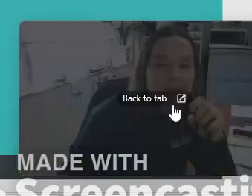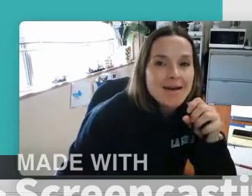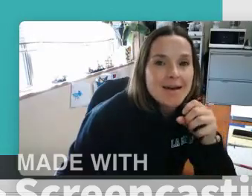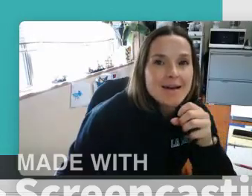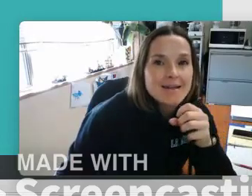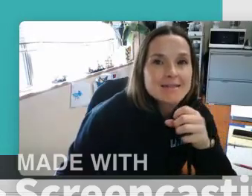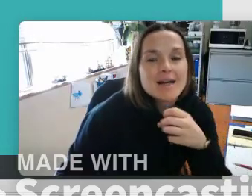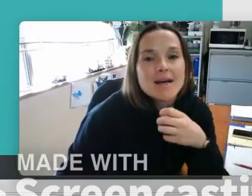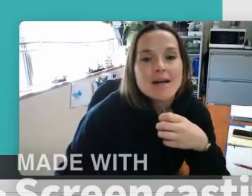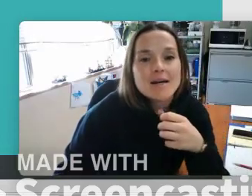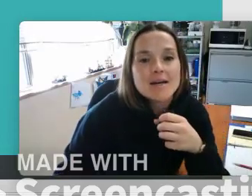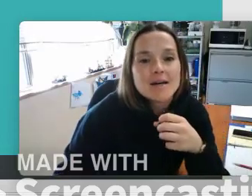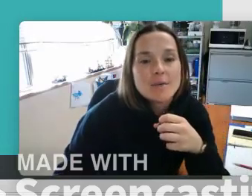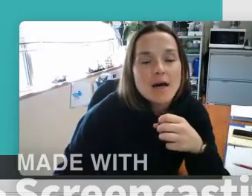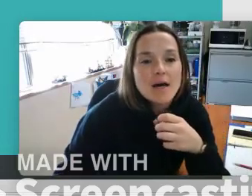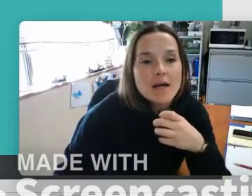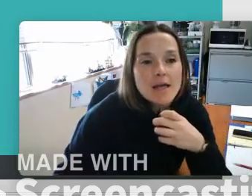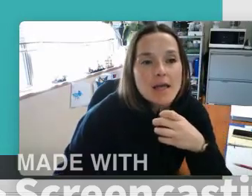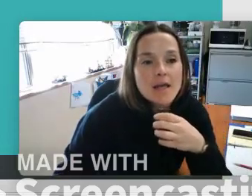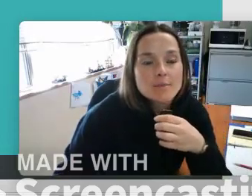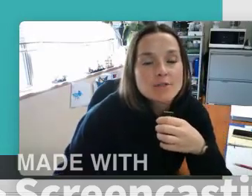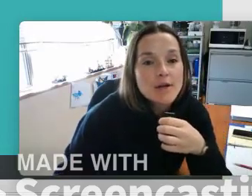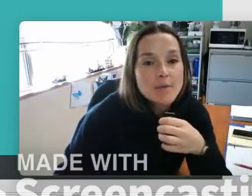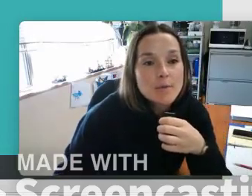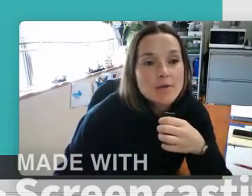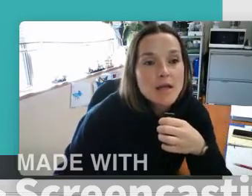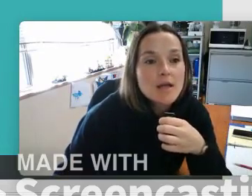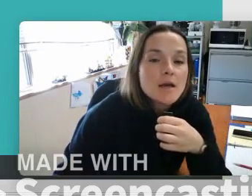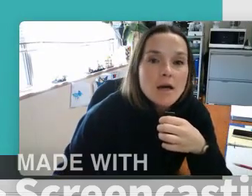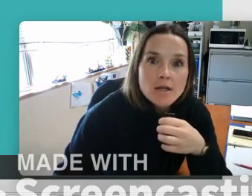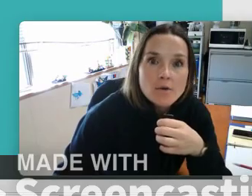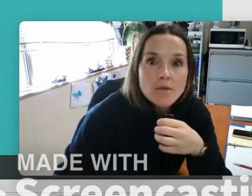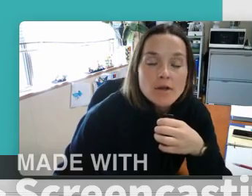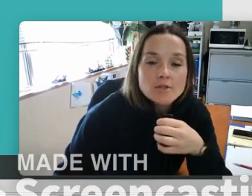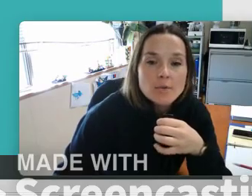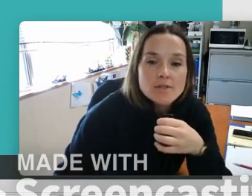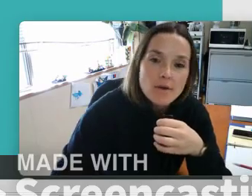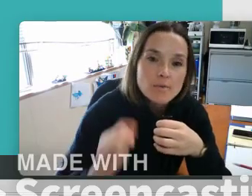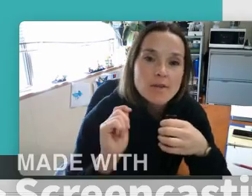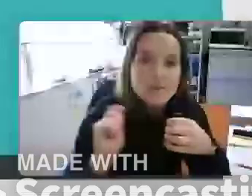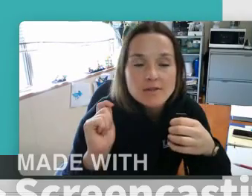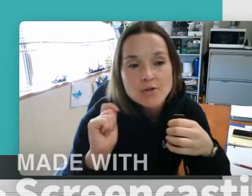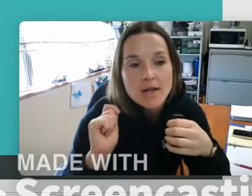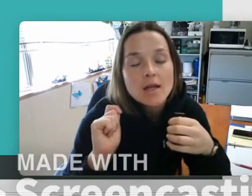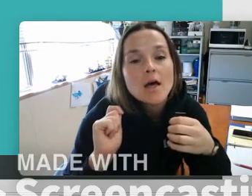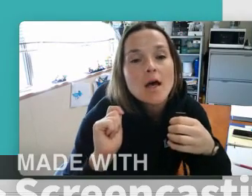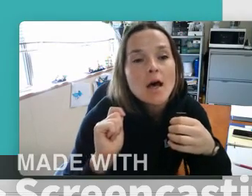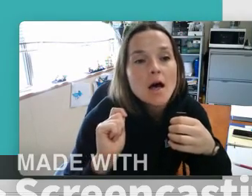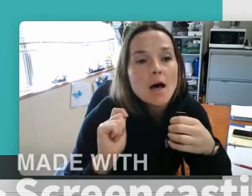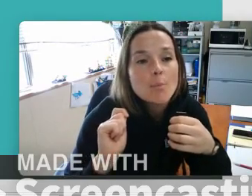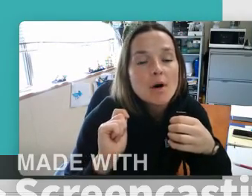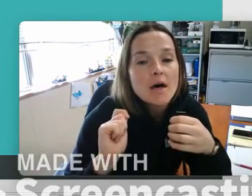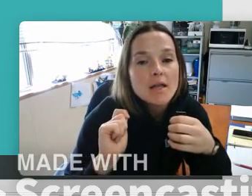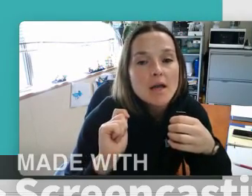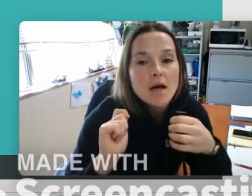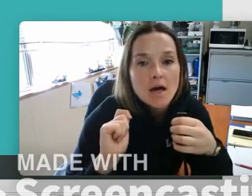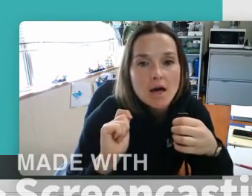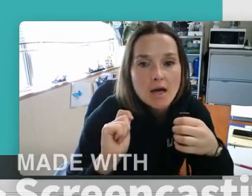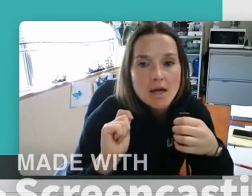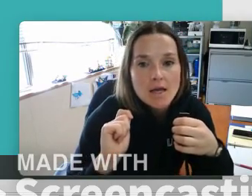Hi guys. I am sorry I'm not with you today. You know that I wish I was. I'd rather be there than at this training.